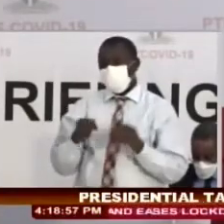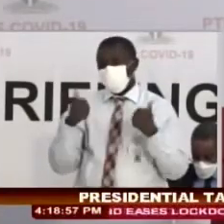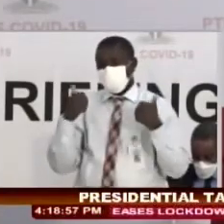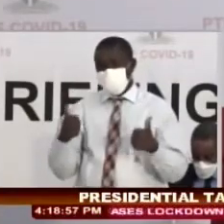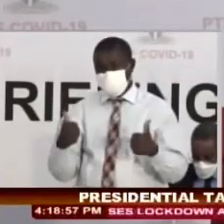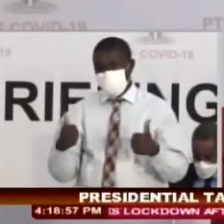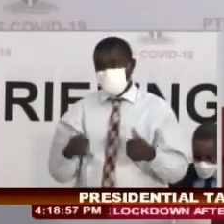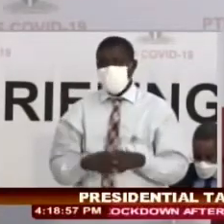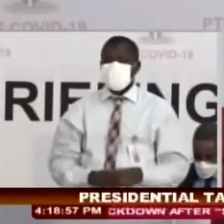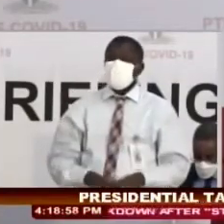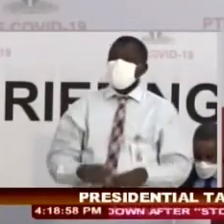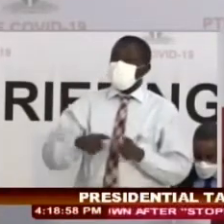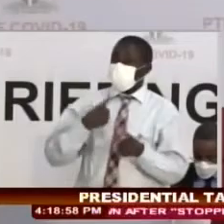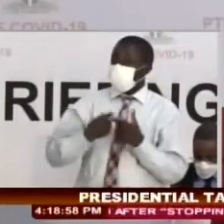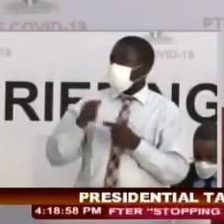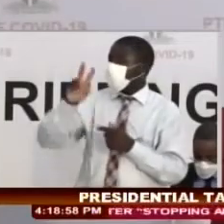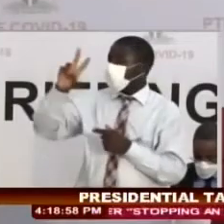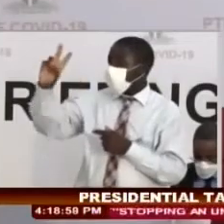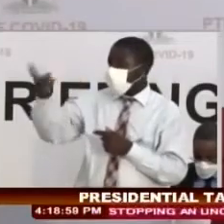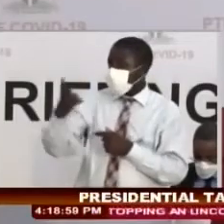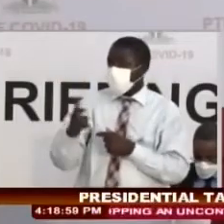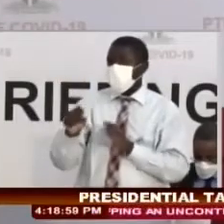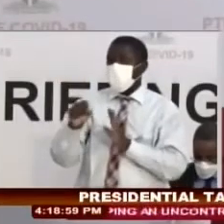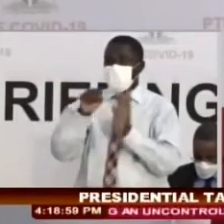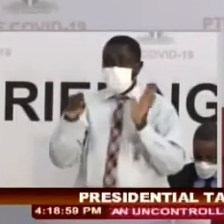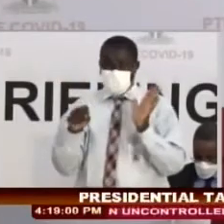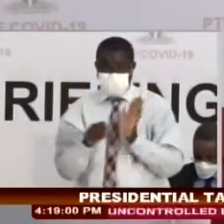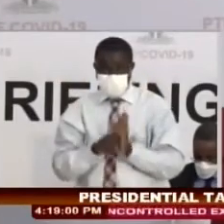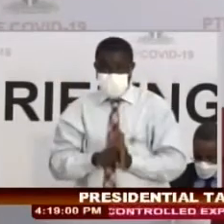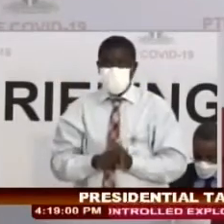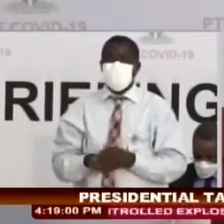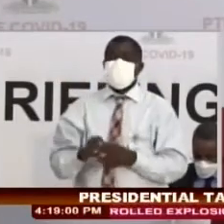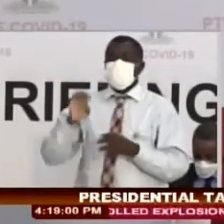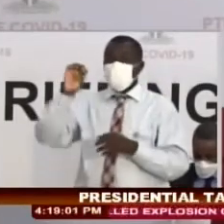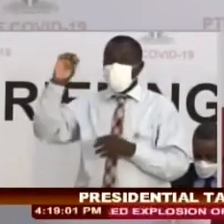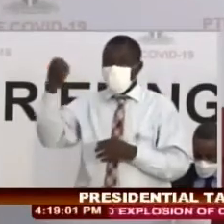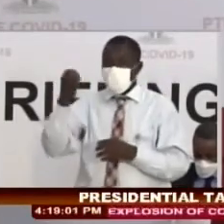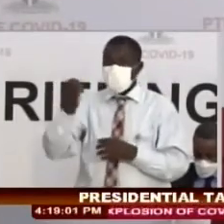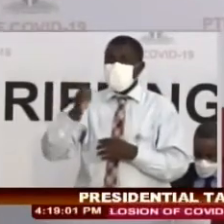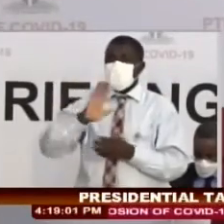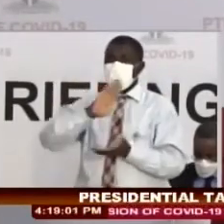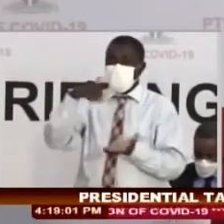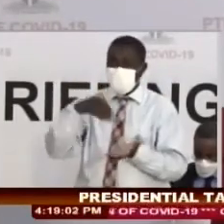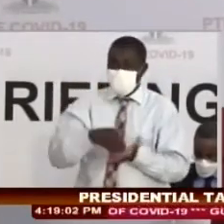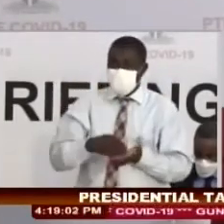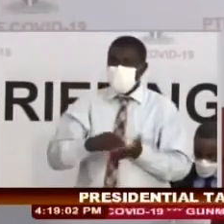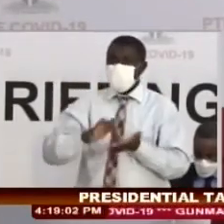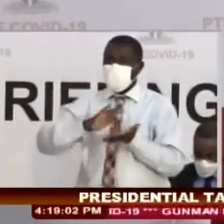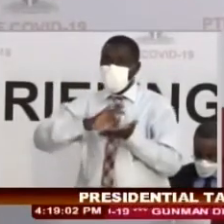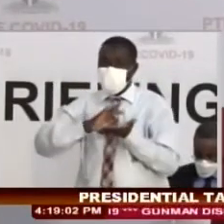state emergency operation centers and their treatment centers are in place.